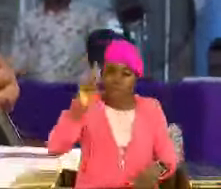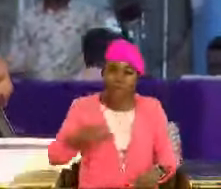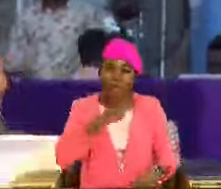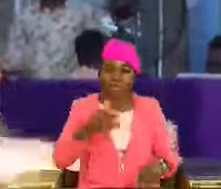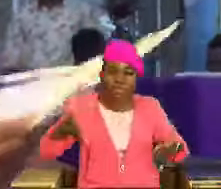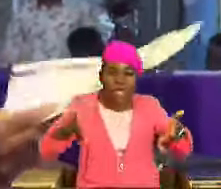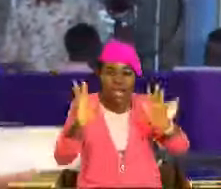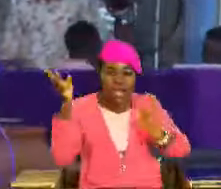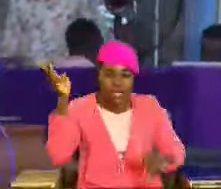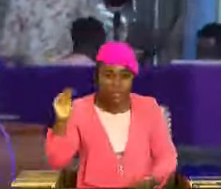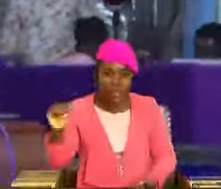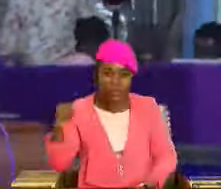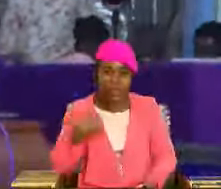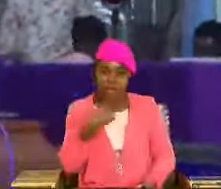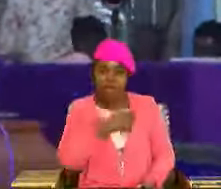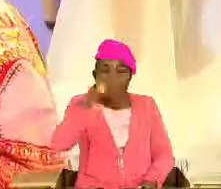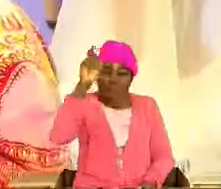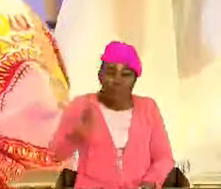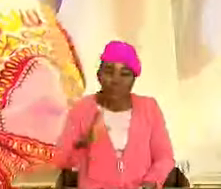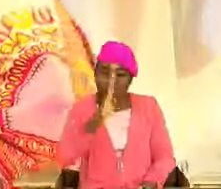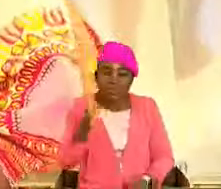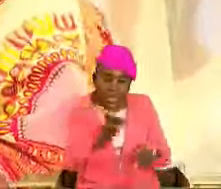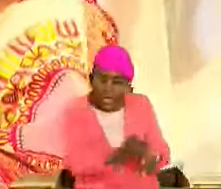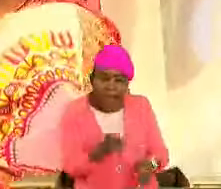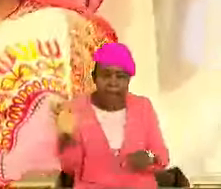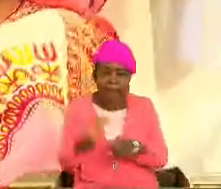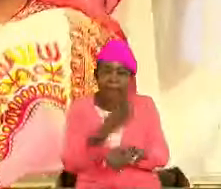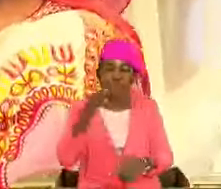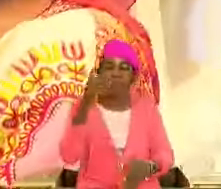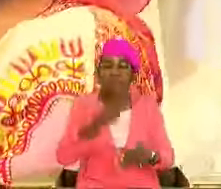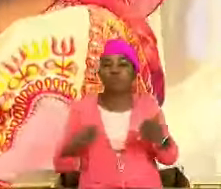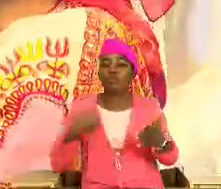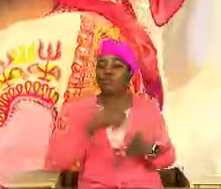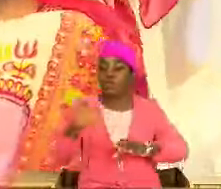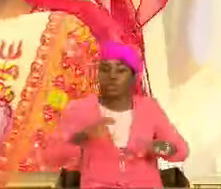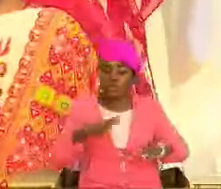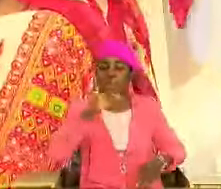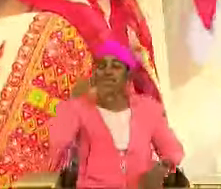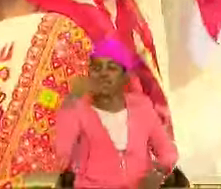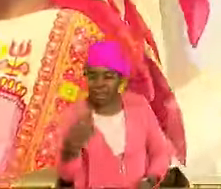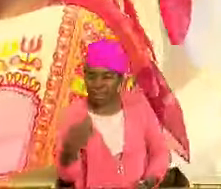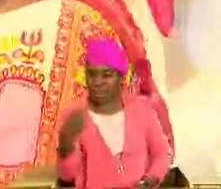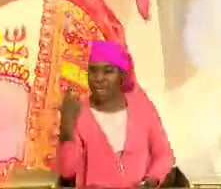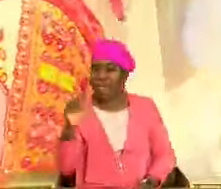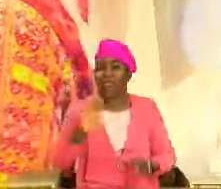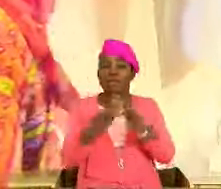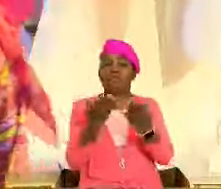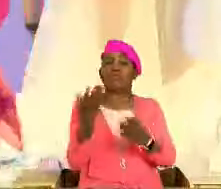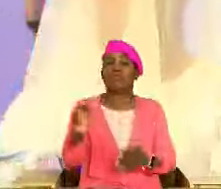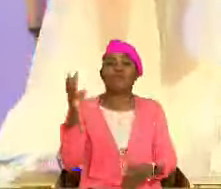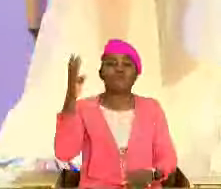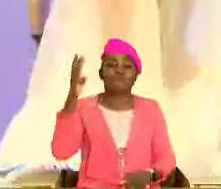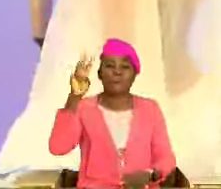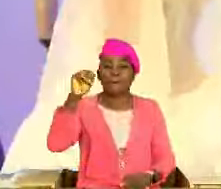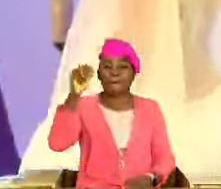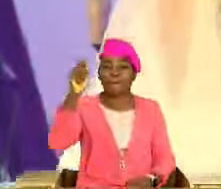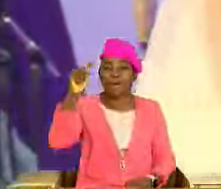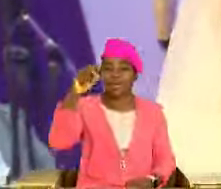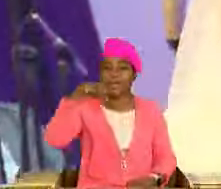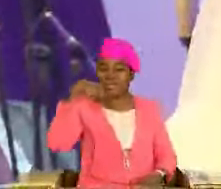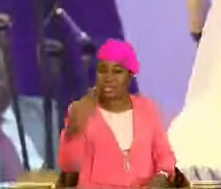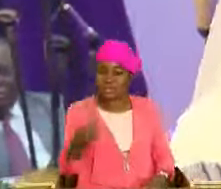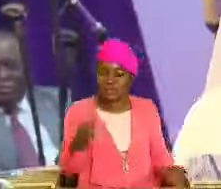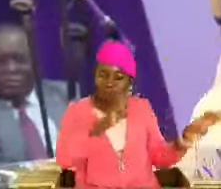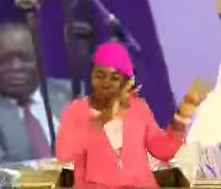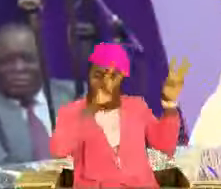do and what we say the book of Martin chap 26:41 says Watch and